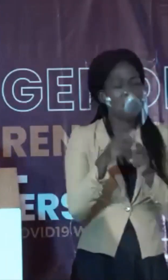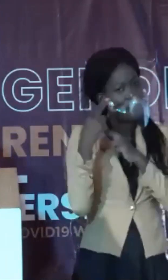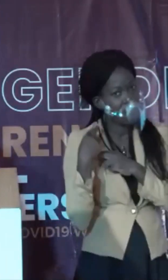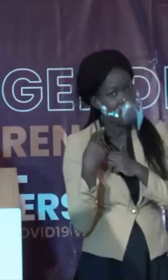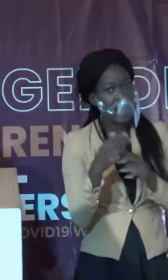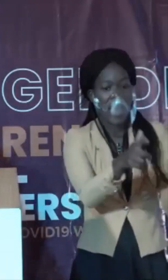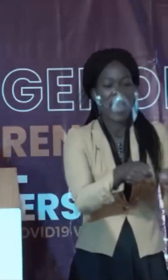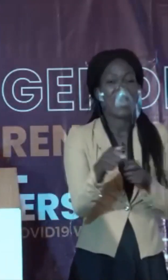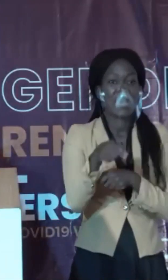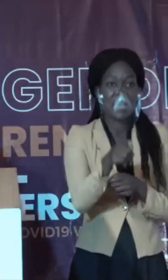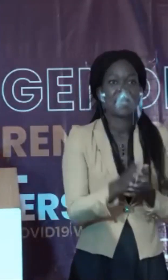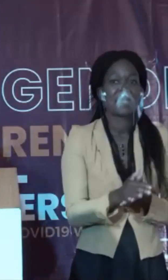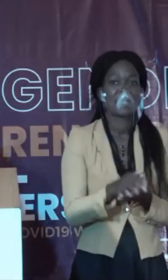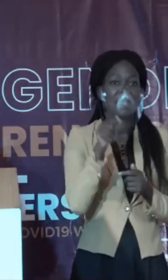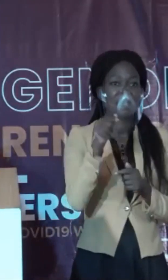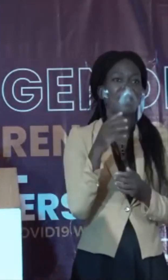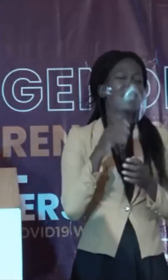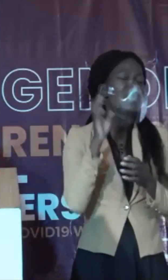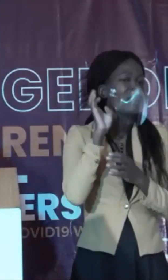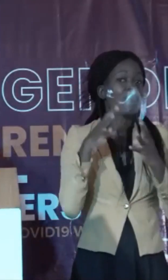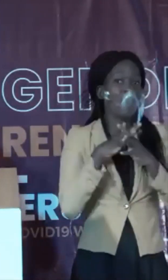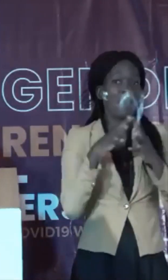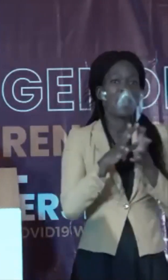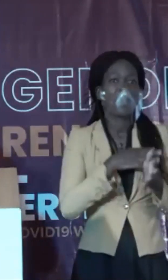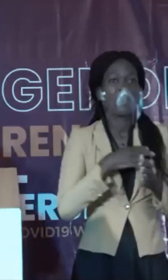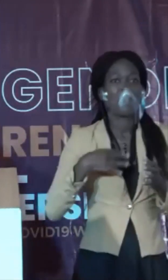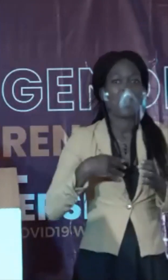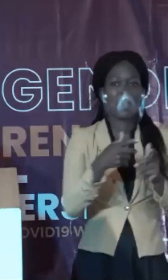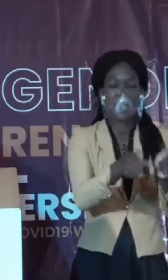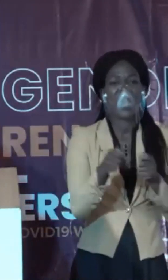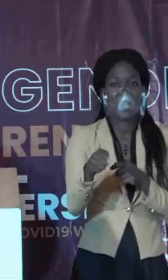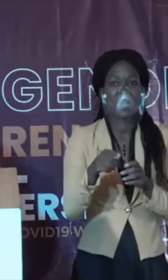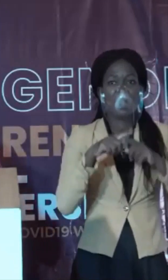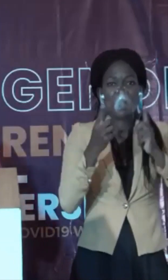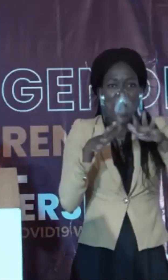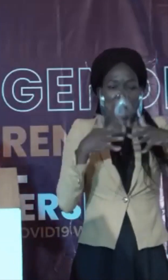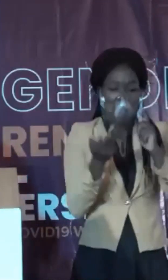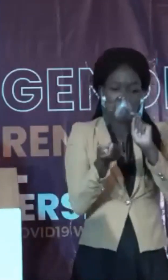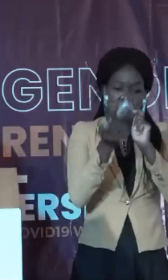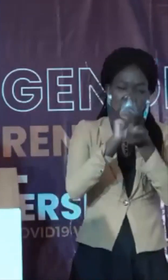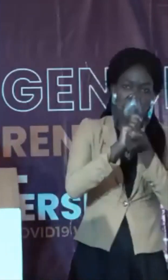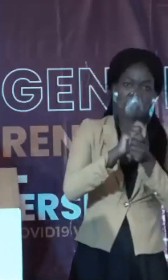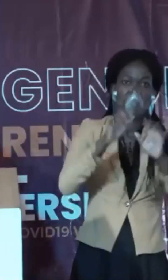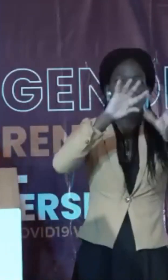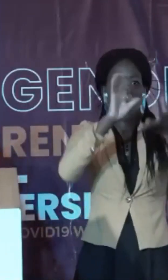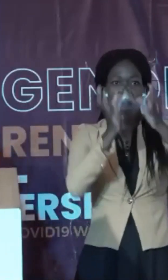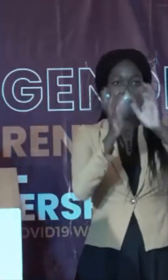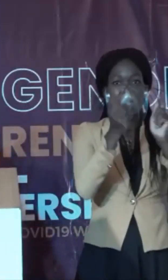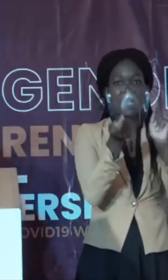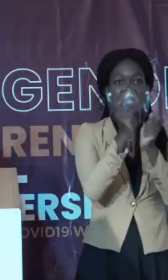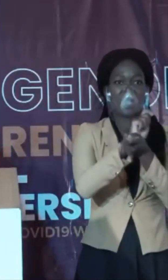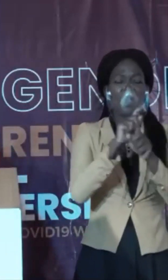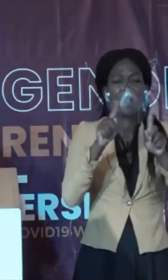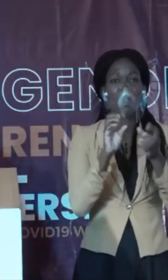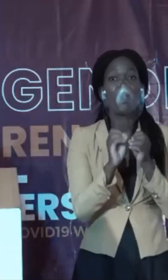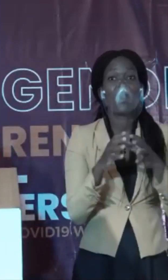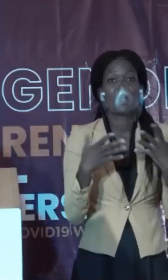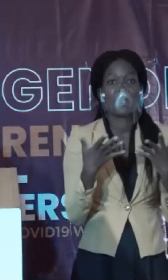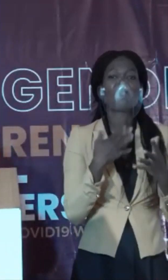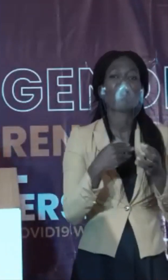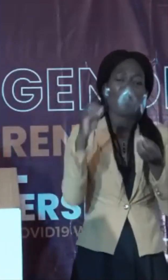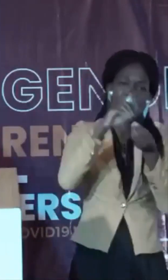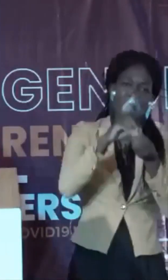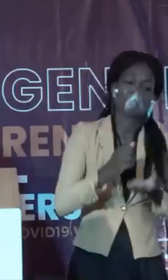in agriculture and how they are adapting to climate change and what needs to be done to invest in all women for